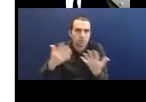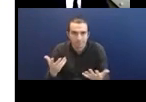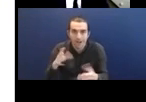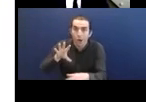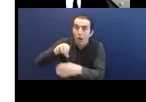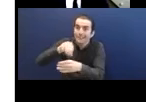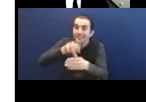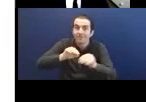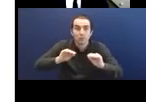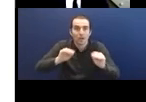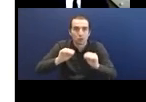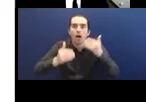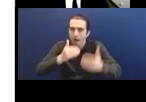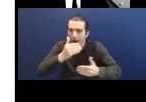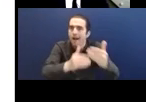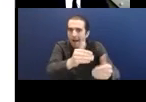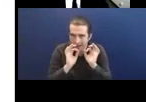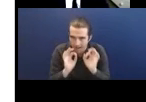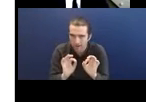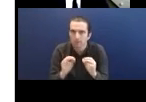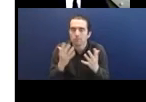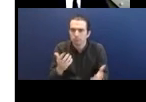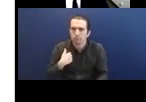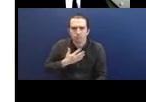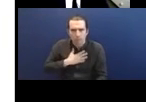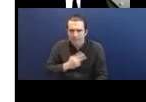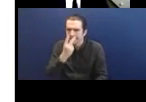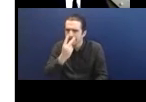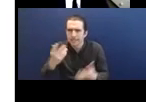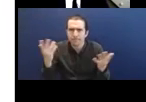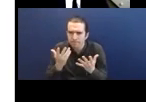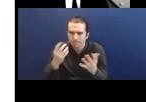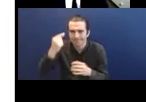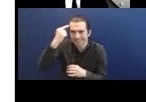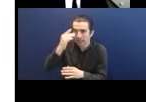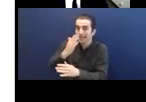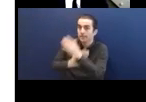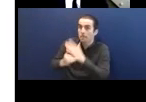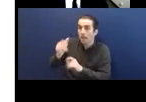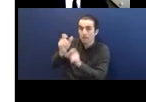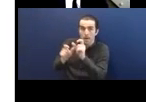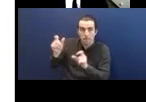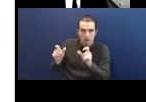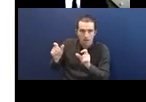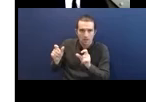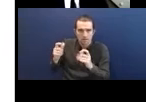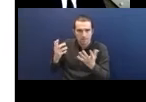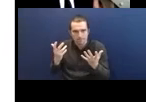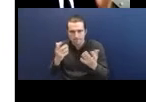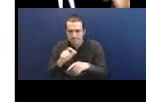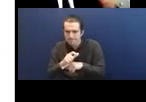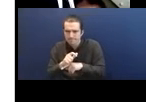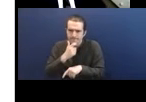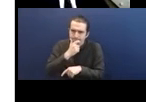not understanding that disability is an oppression and it is the barriers that we're up against regardless of what type of impairment we have.